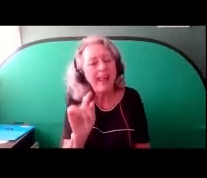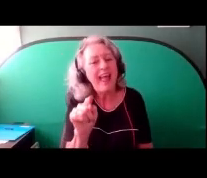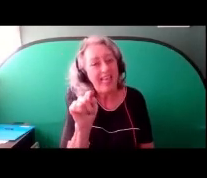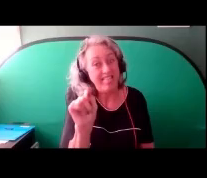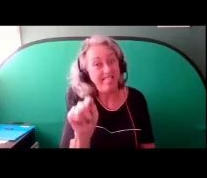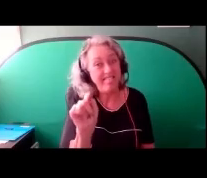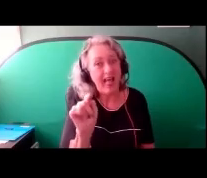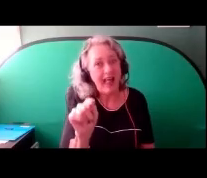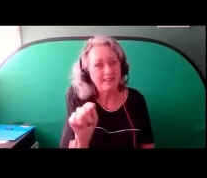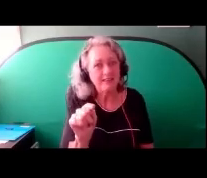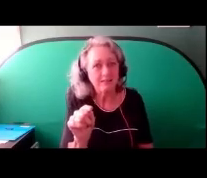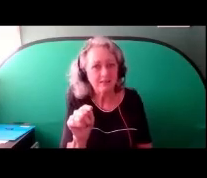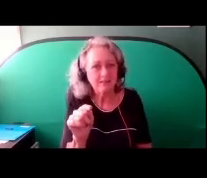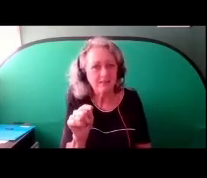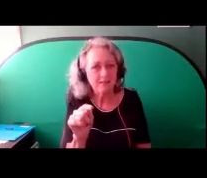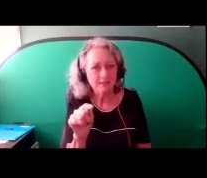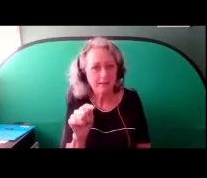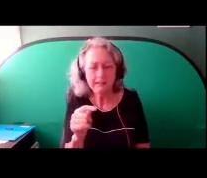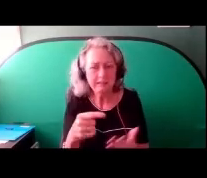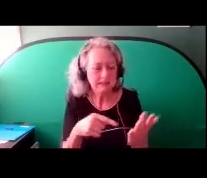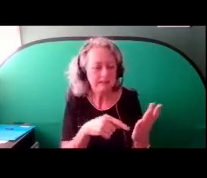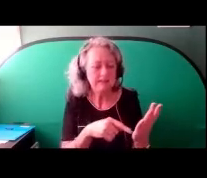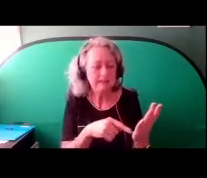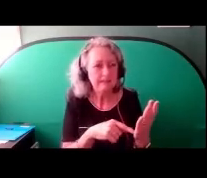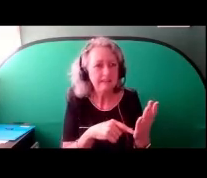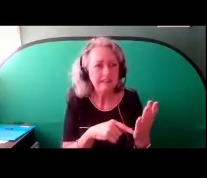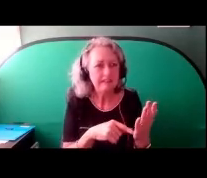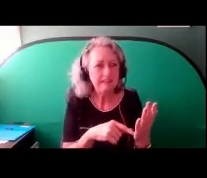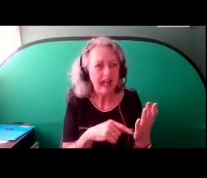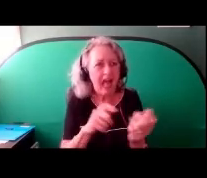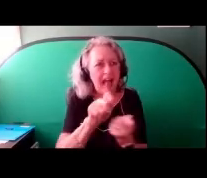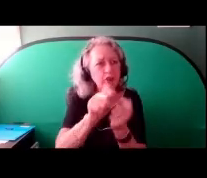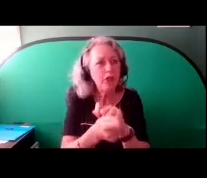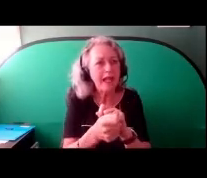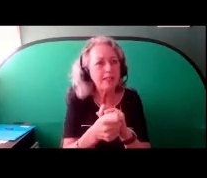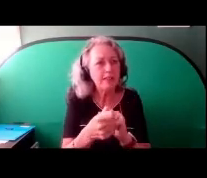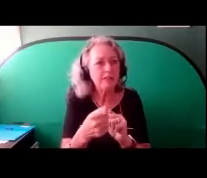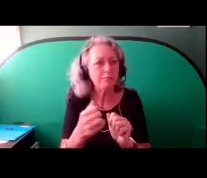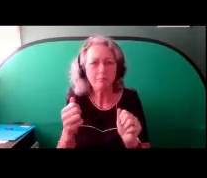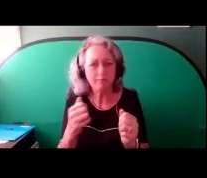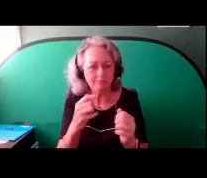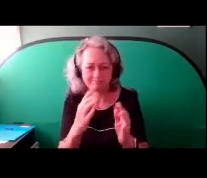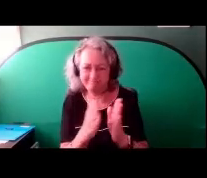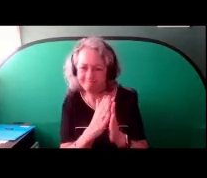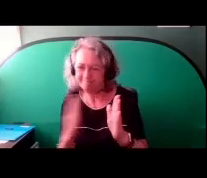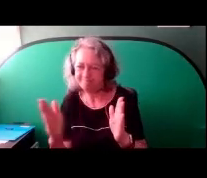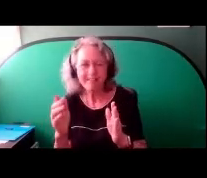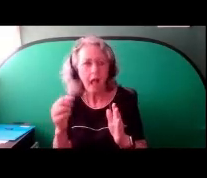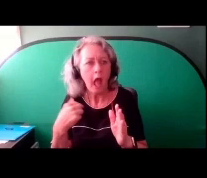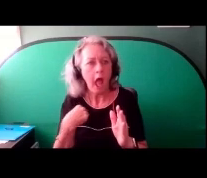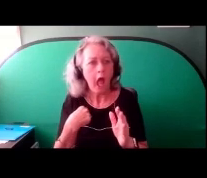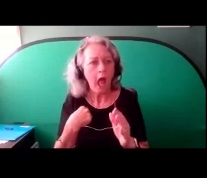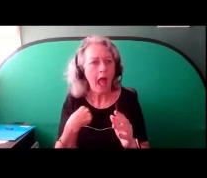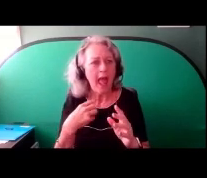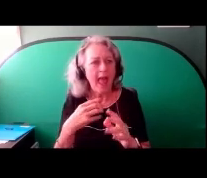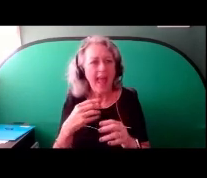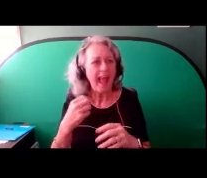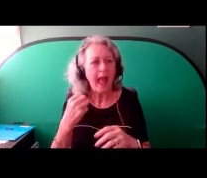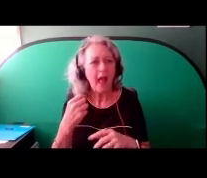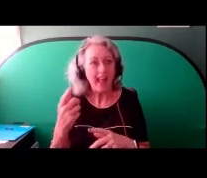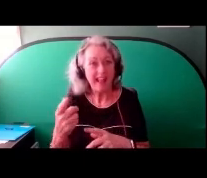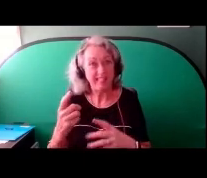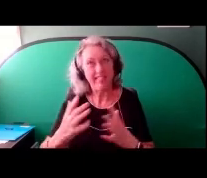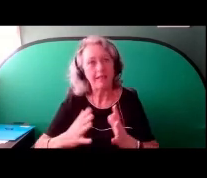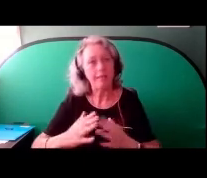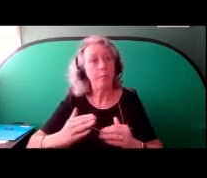you sometimes you get people who says, "Oh, but like, you know, I've changed my phone to suit, but I still can't use it," because they've made the text size as big as they can